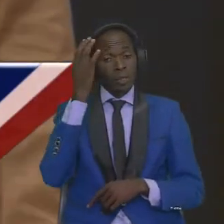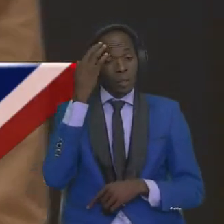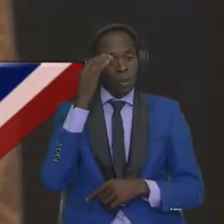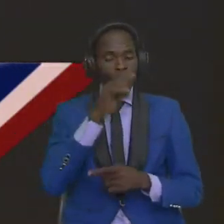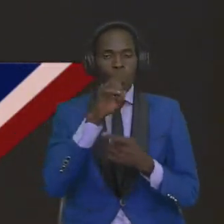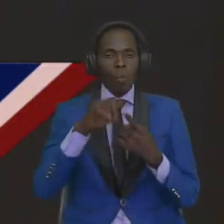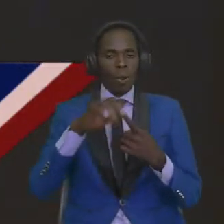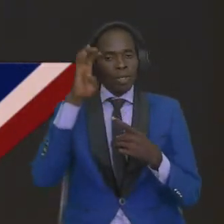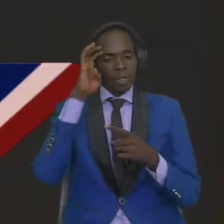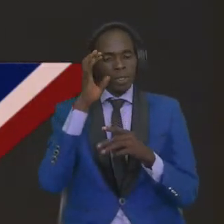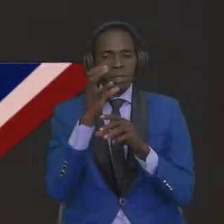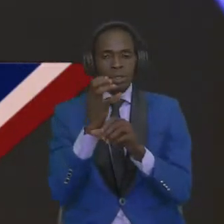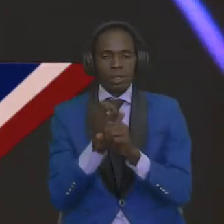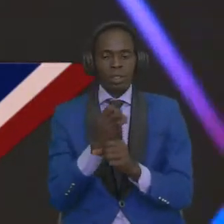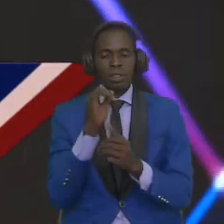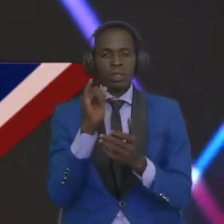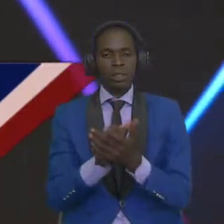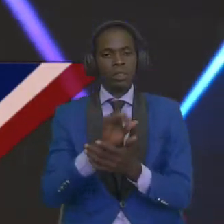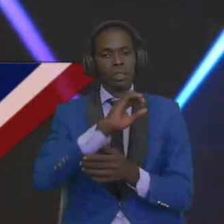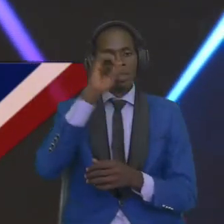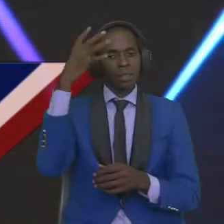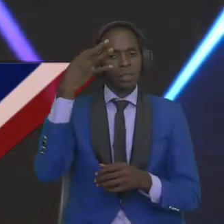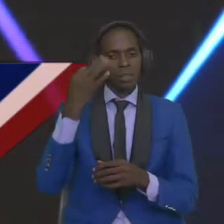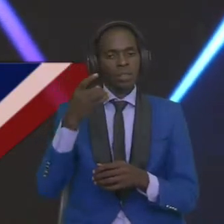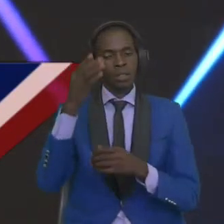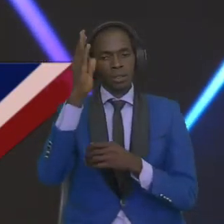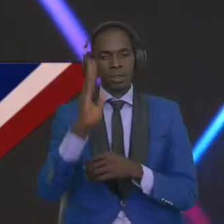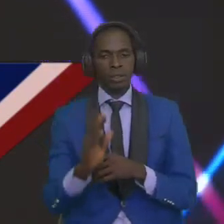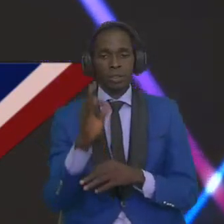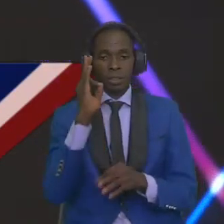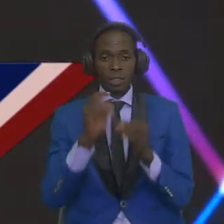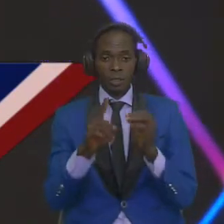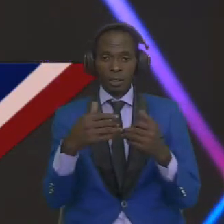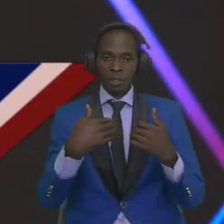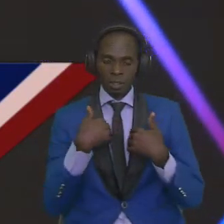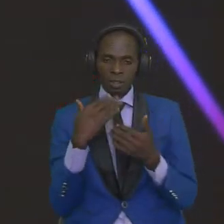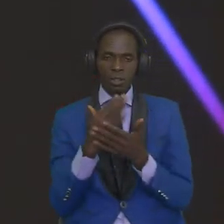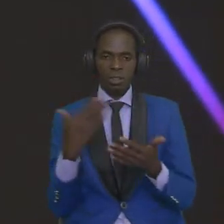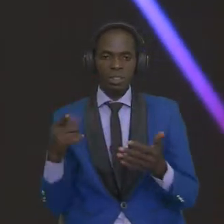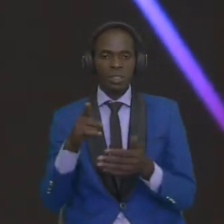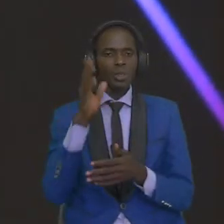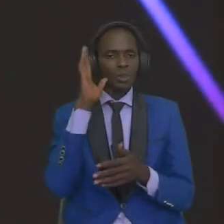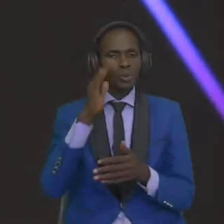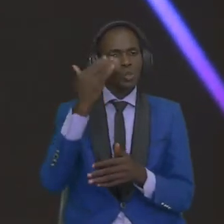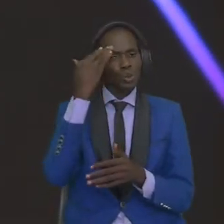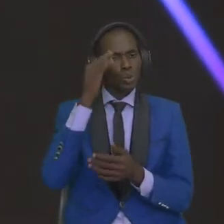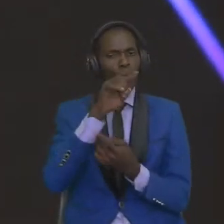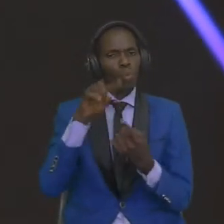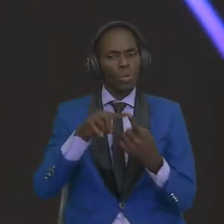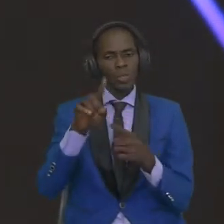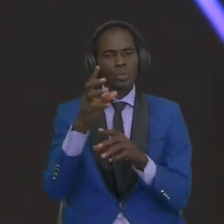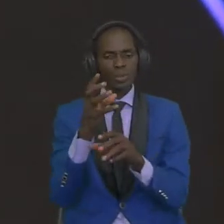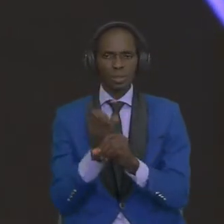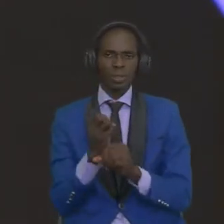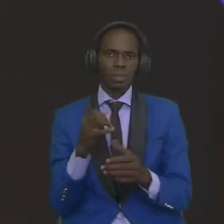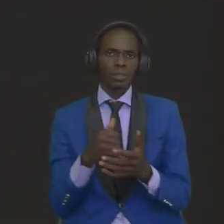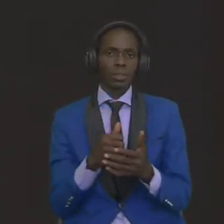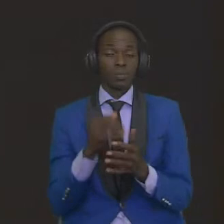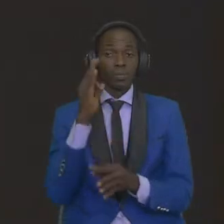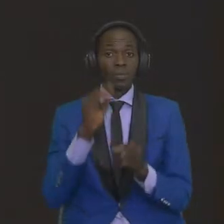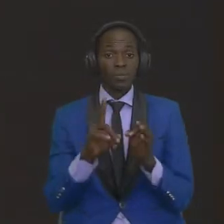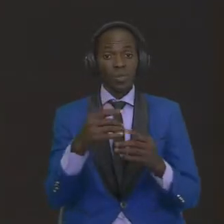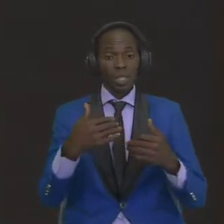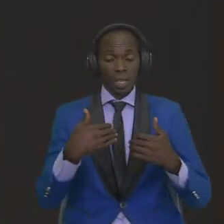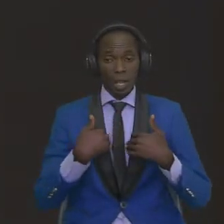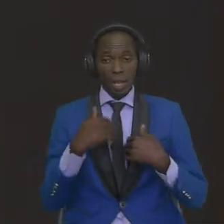he got that grace of God. If you have something, you'll know when you got it. If you have a